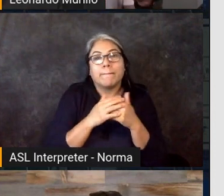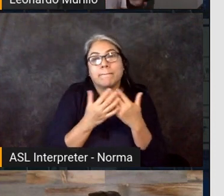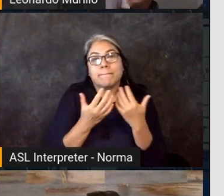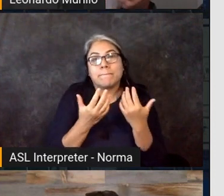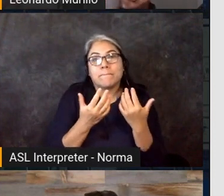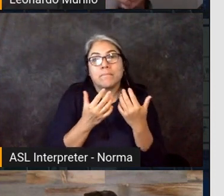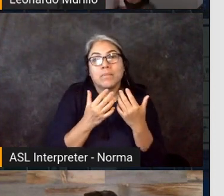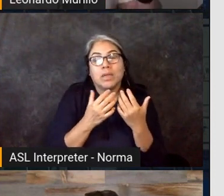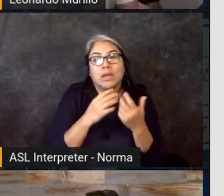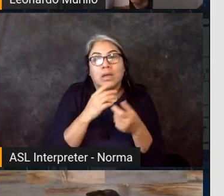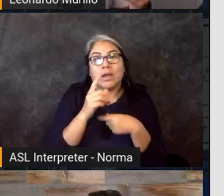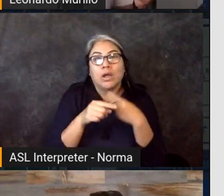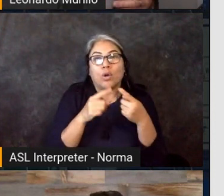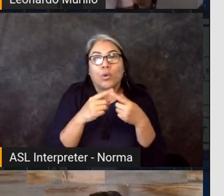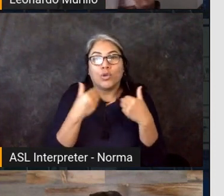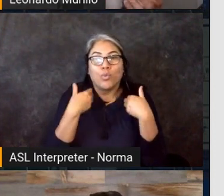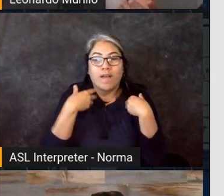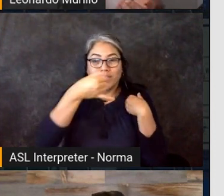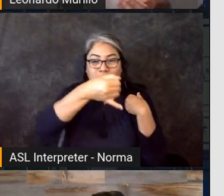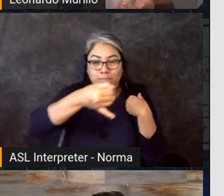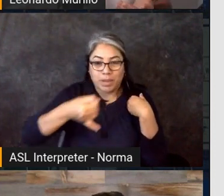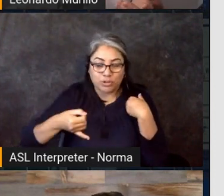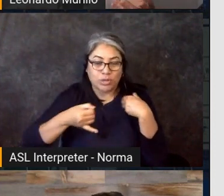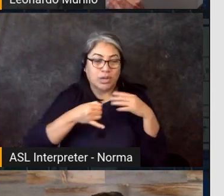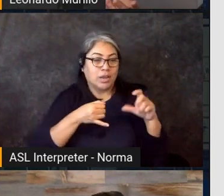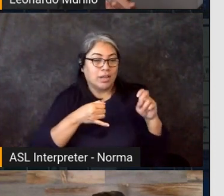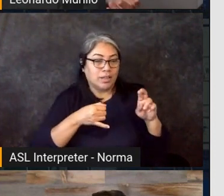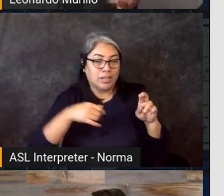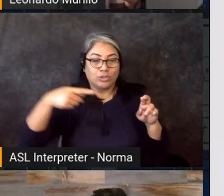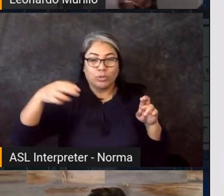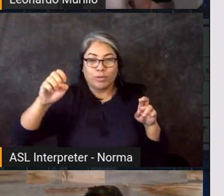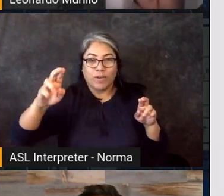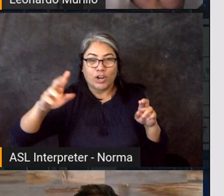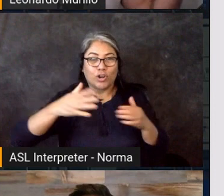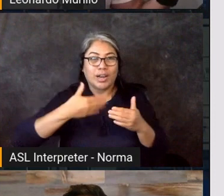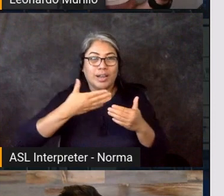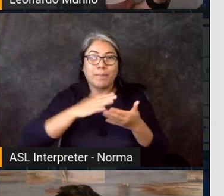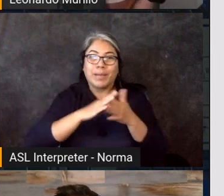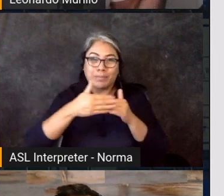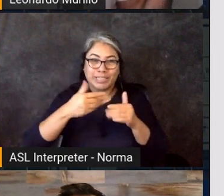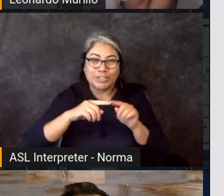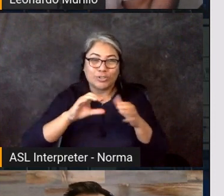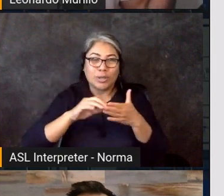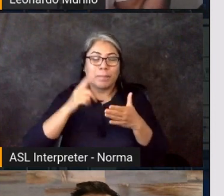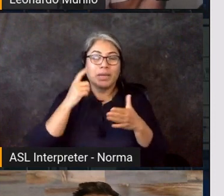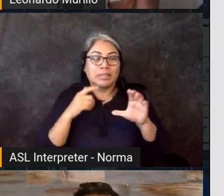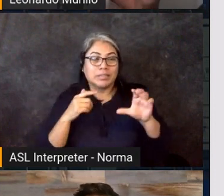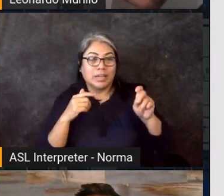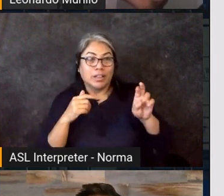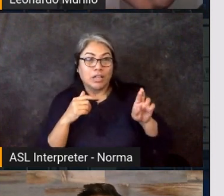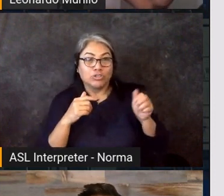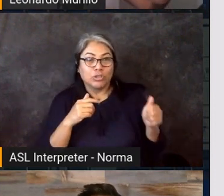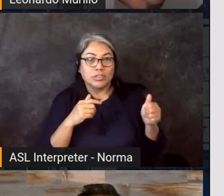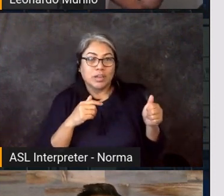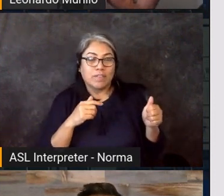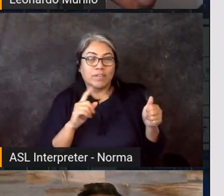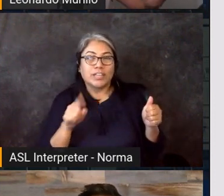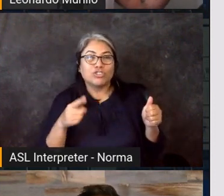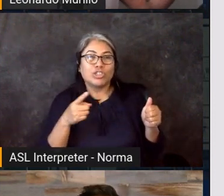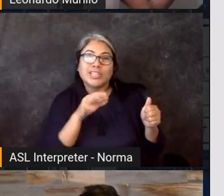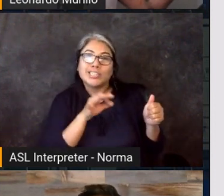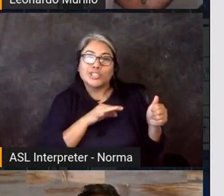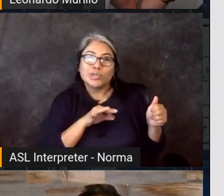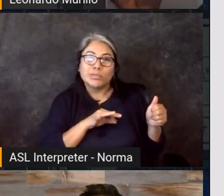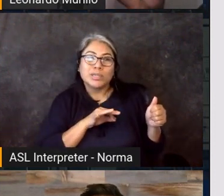When you have this boundary between cluster and provider, it becomes very easy to do that, right? Because the cluster itself is just a description of